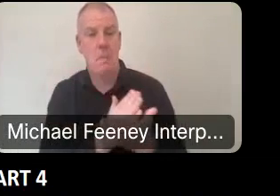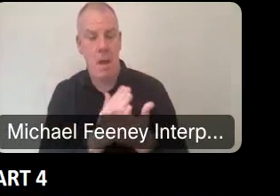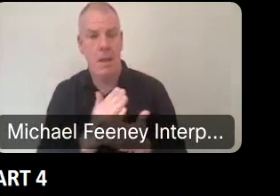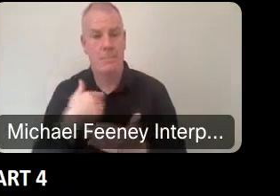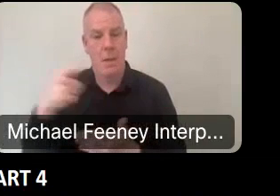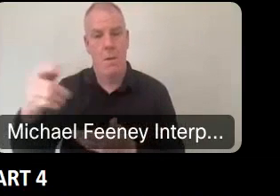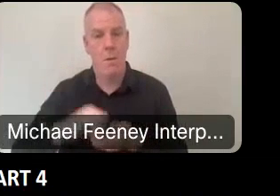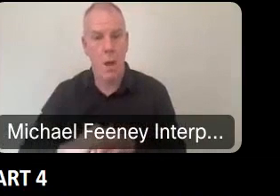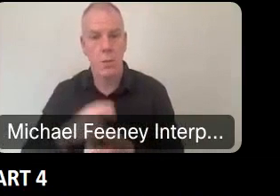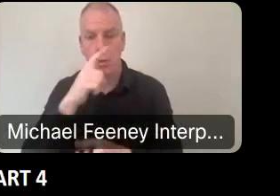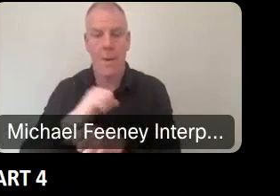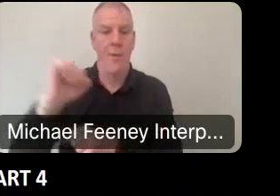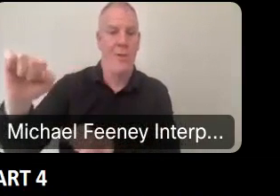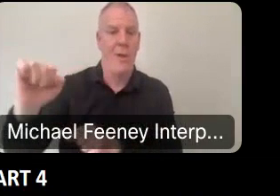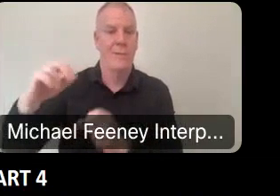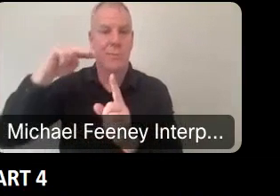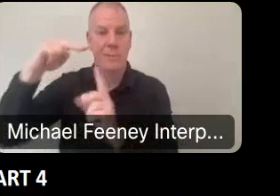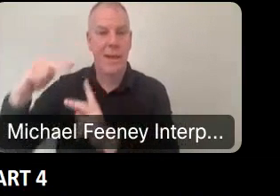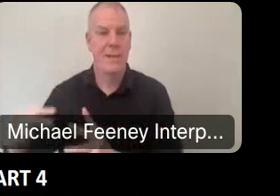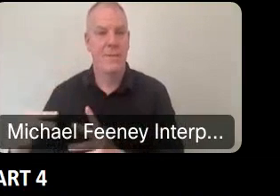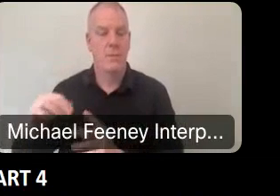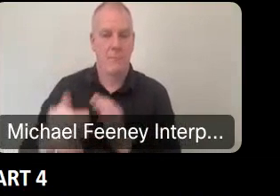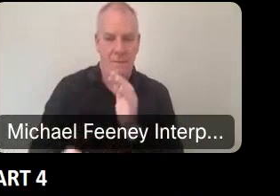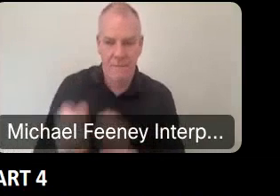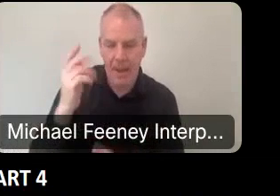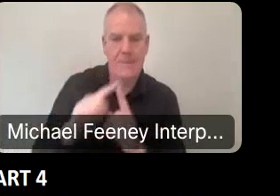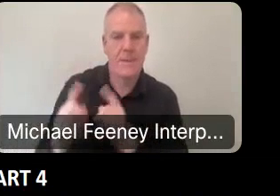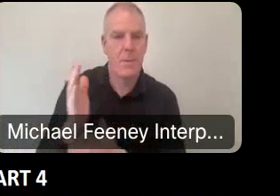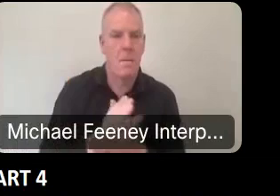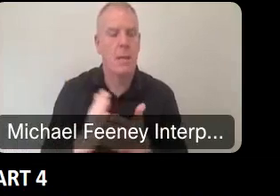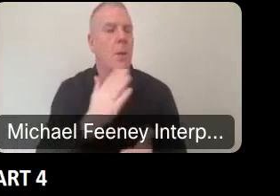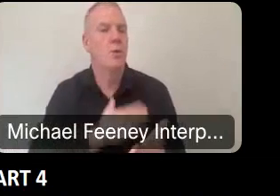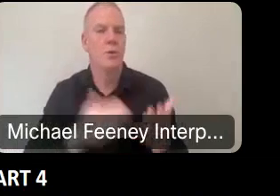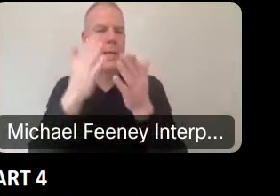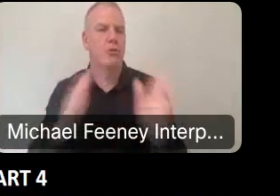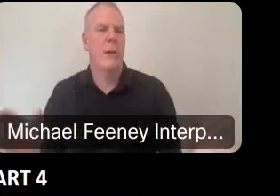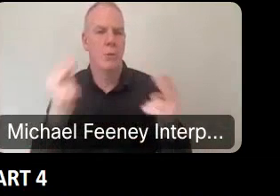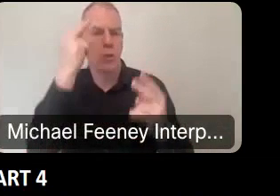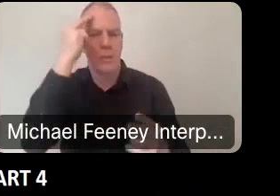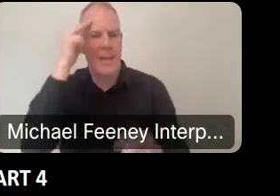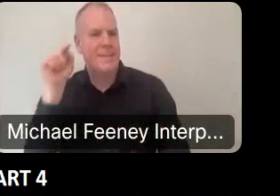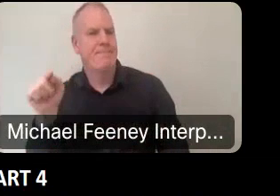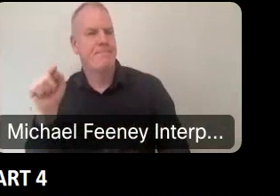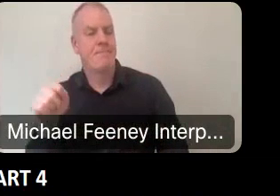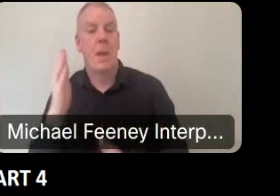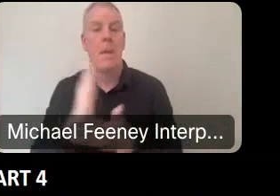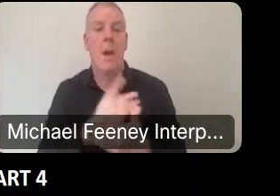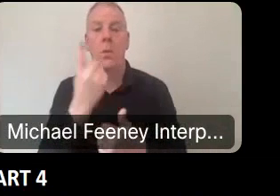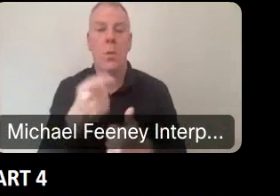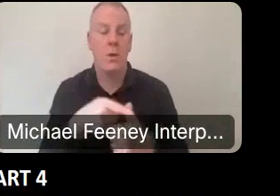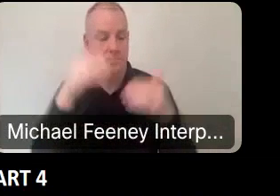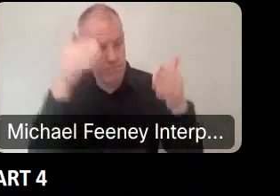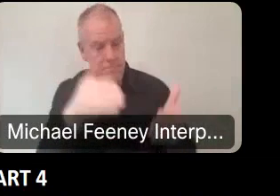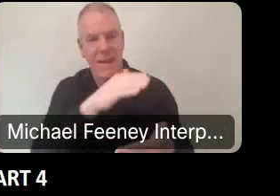their presentations, they will highlight where you find the different elements. But just to give you a general overview, the Part 1 is very much